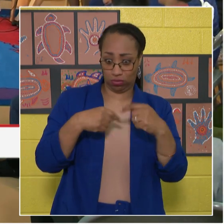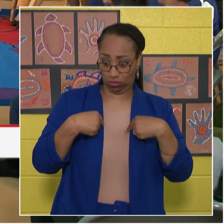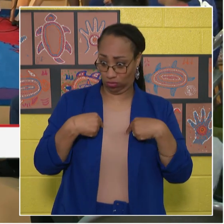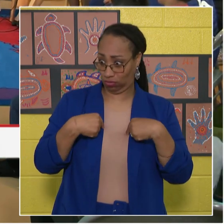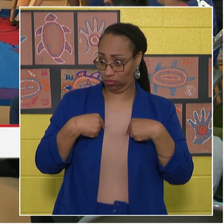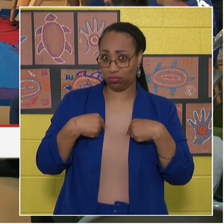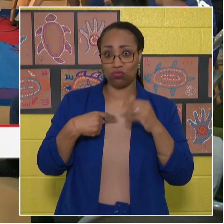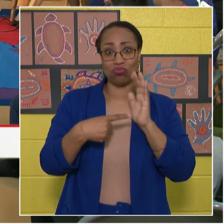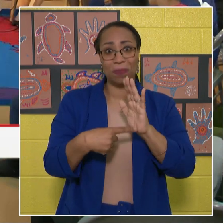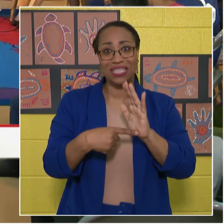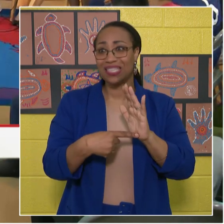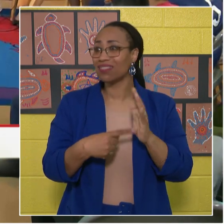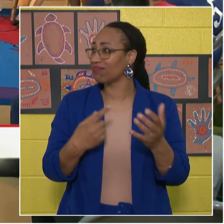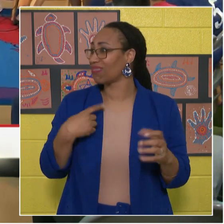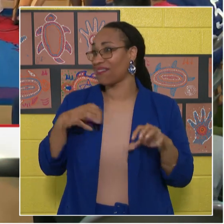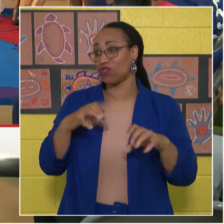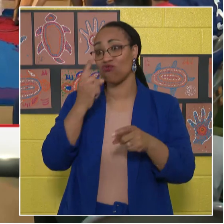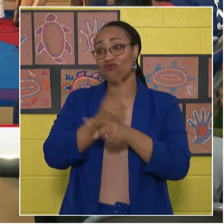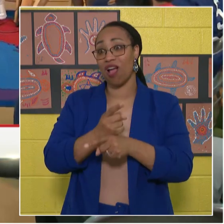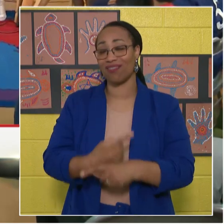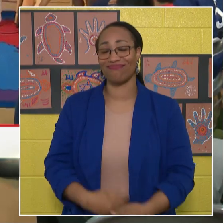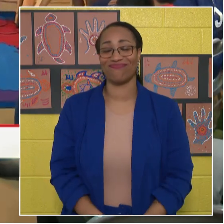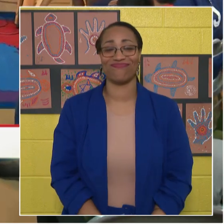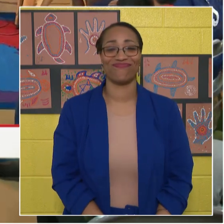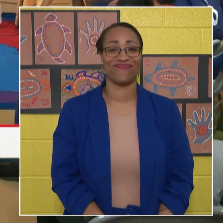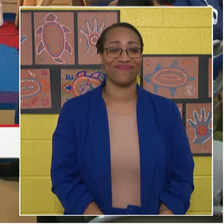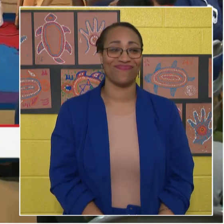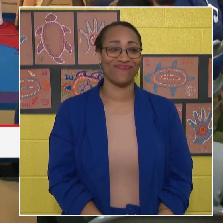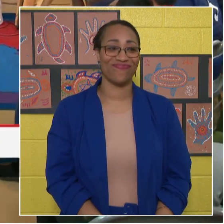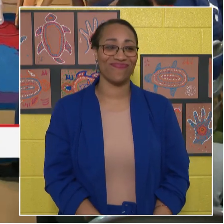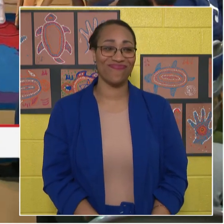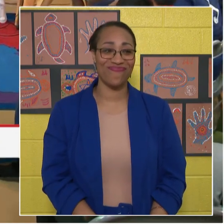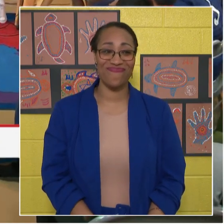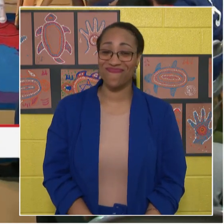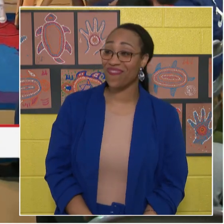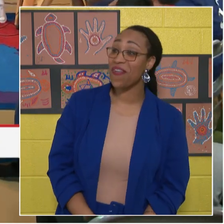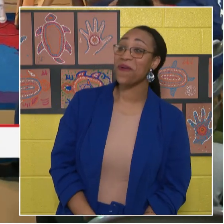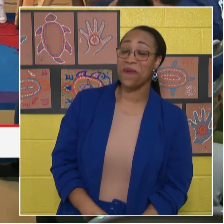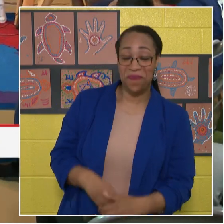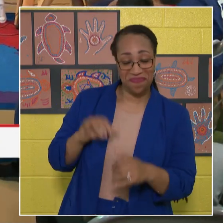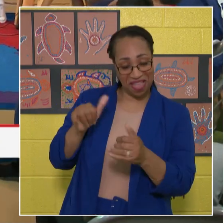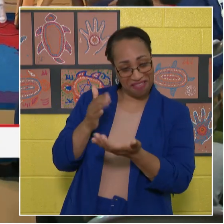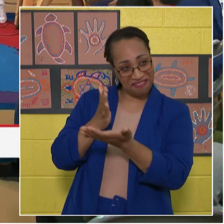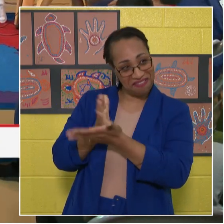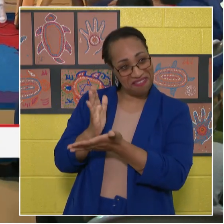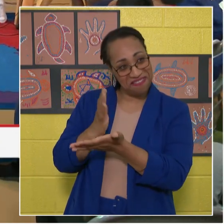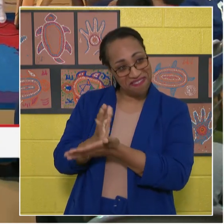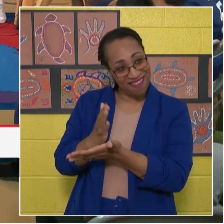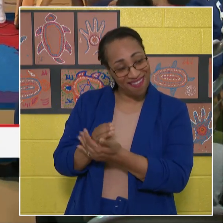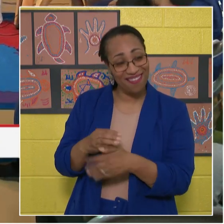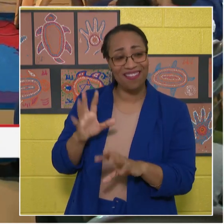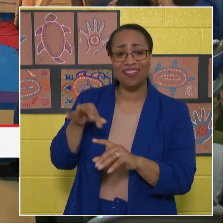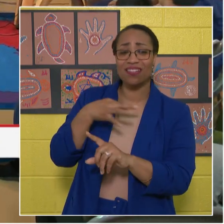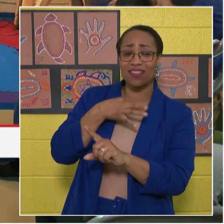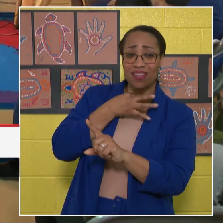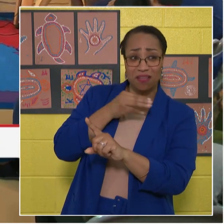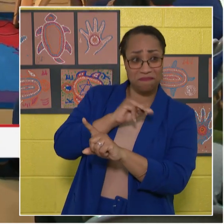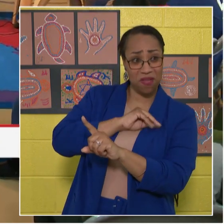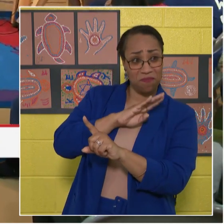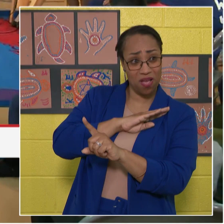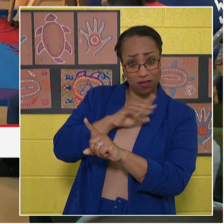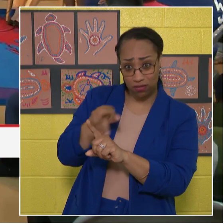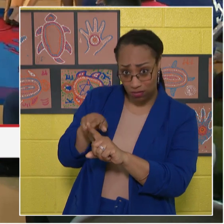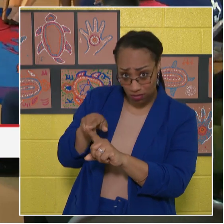All right. Mayor Bowser, I believe you have some questions you want to ask the students now. Oh, I do. I do have